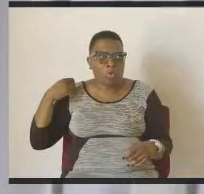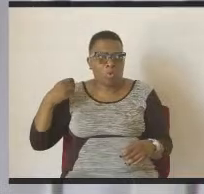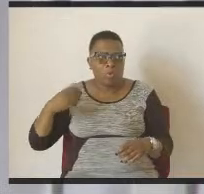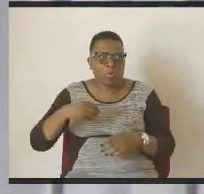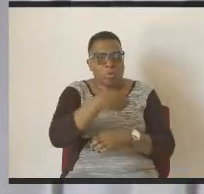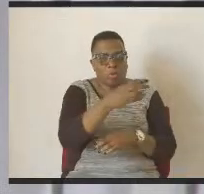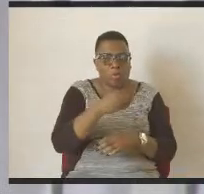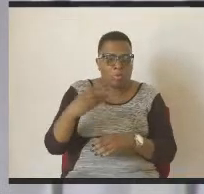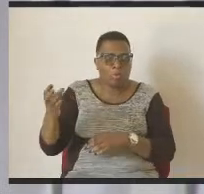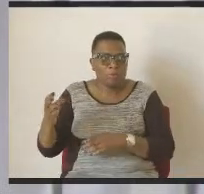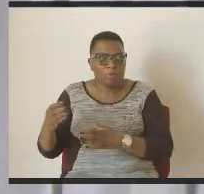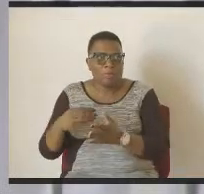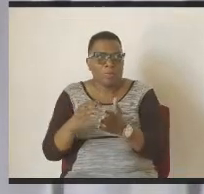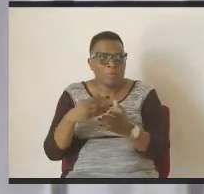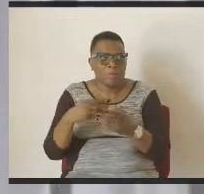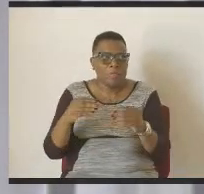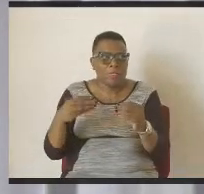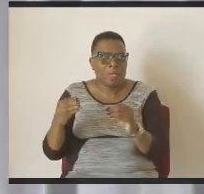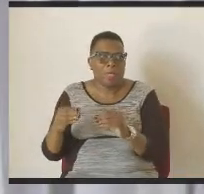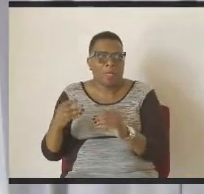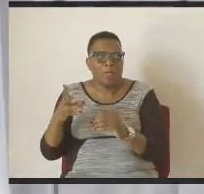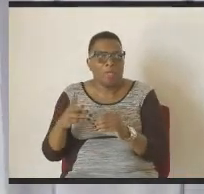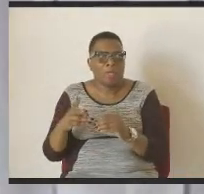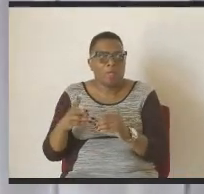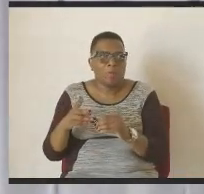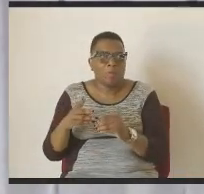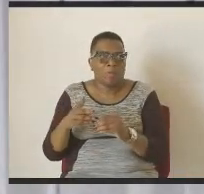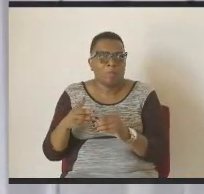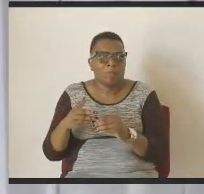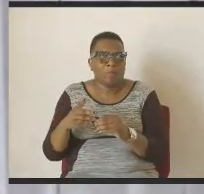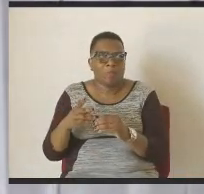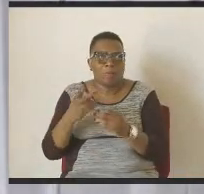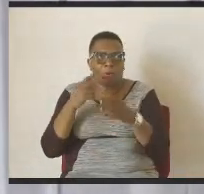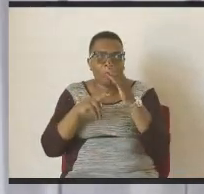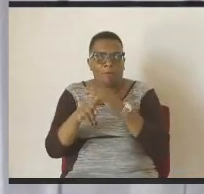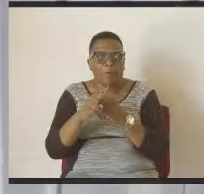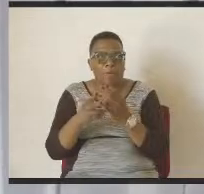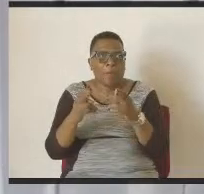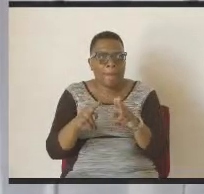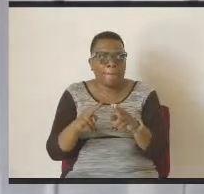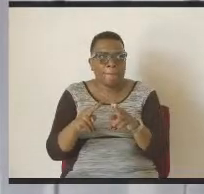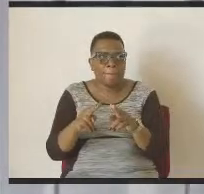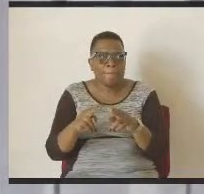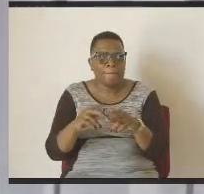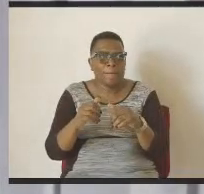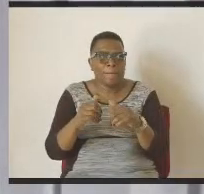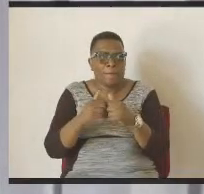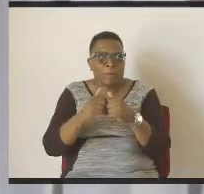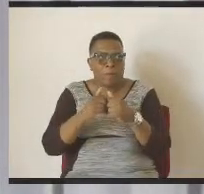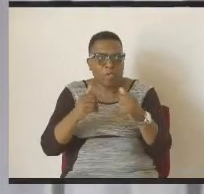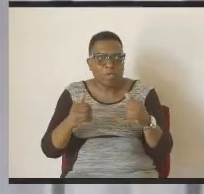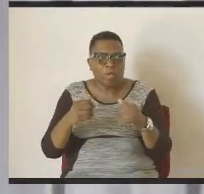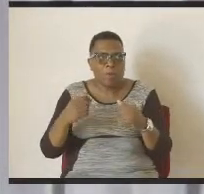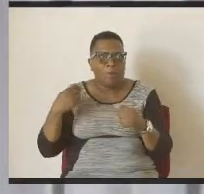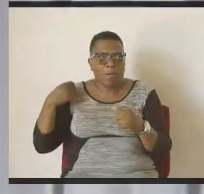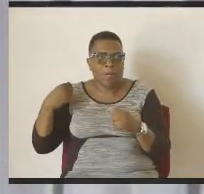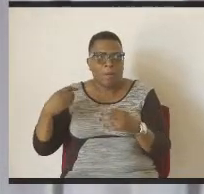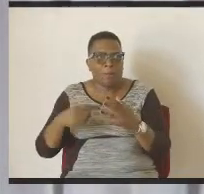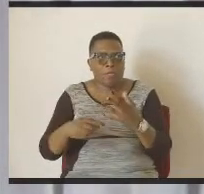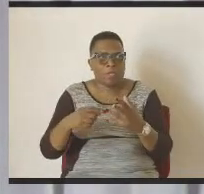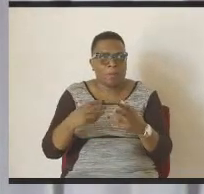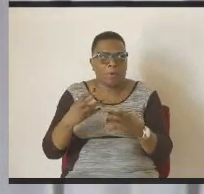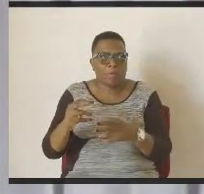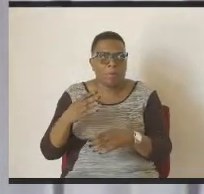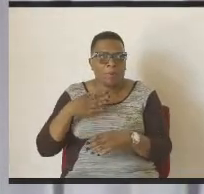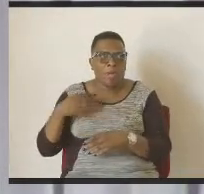lots, that it might be fulfilled which was spoken by the prophet. They divided my garments among them, and for my